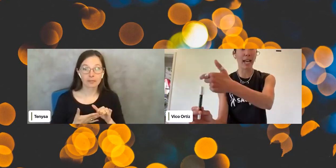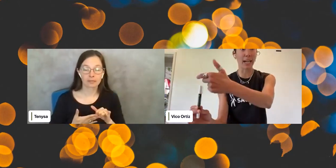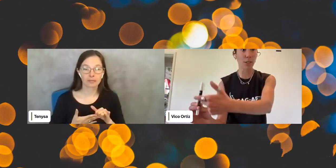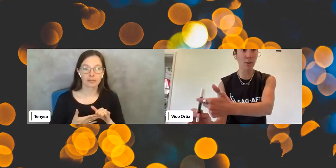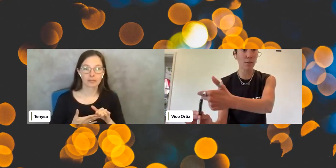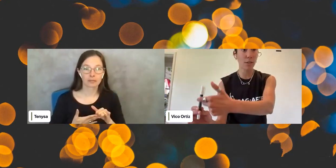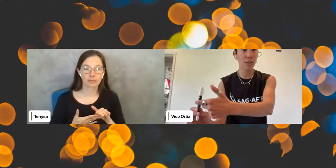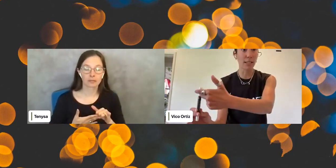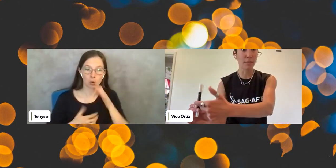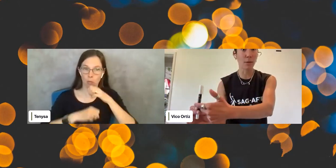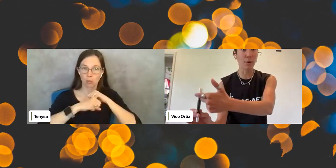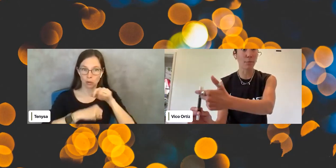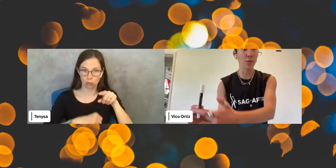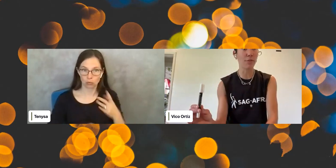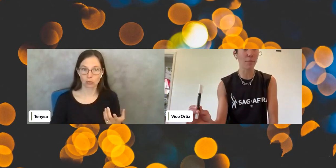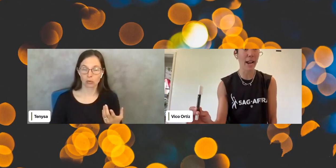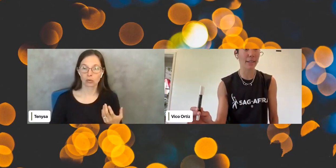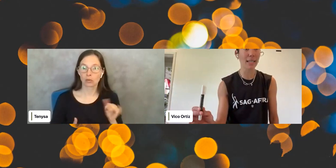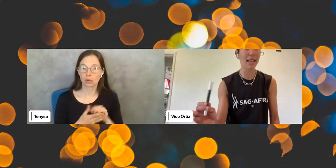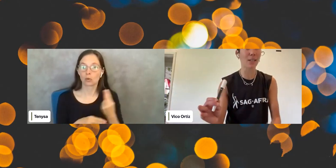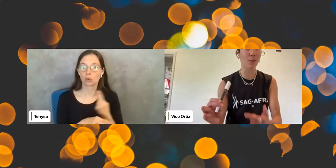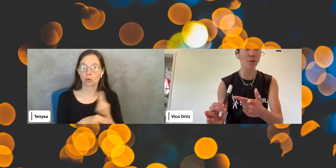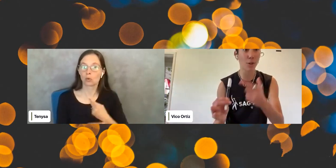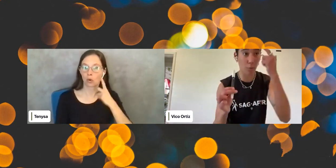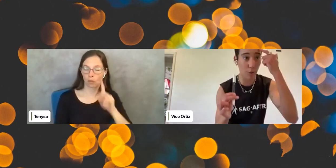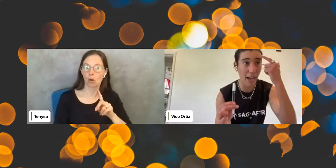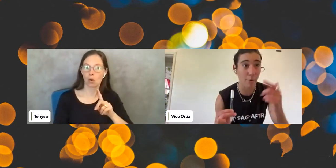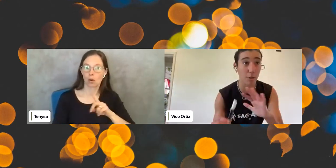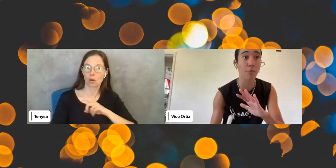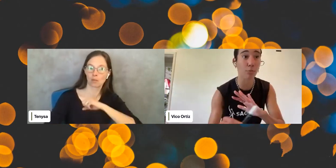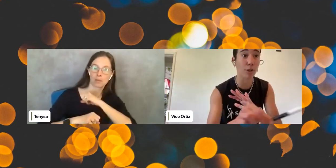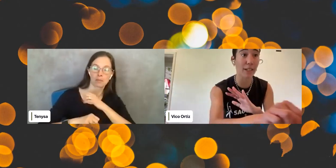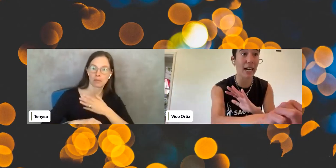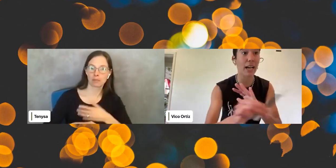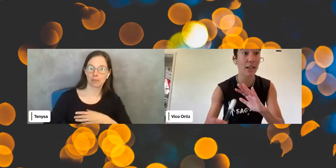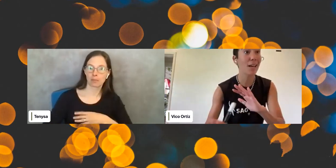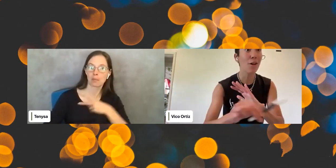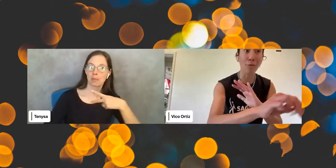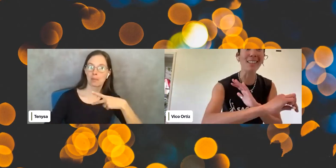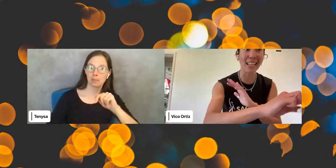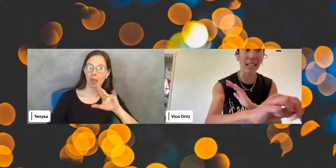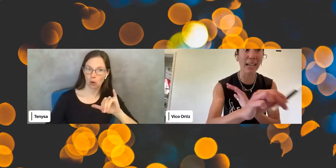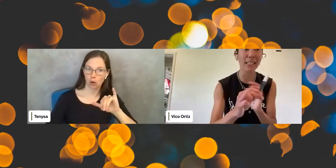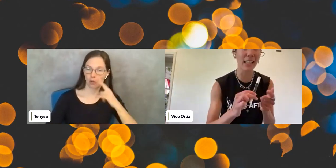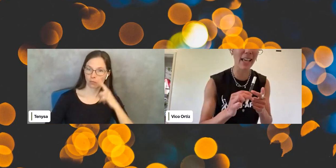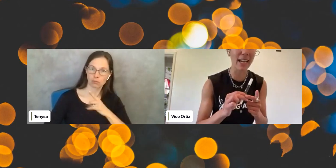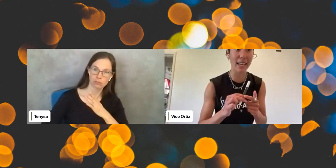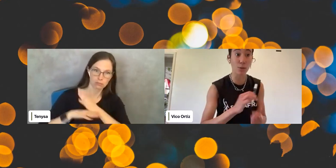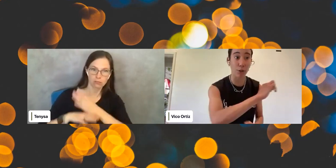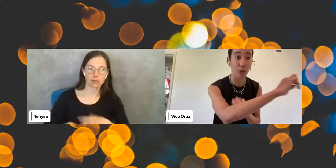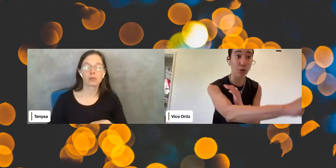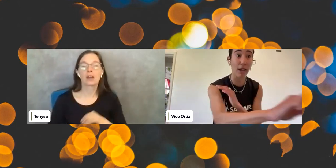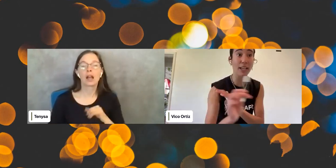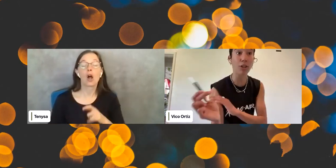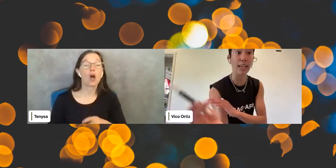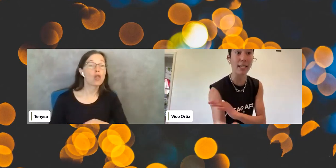going to protect you. That's going to be what we're going to be using for parries. And it's also we're learning how to thrust and cut, that is